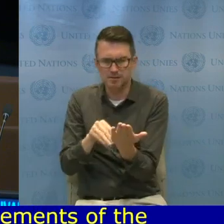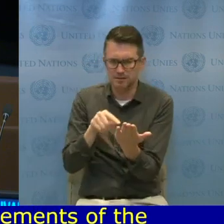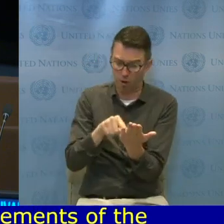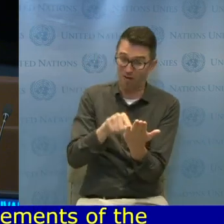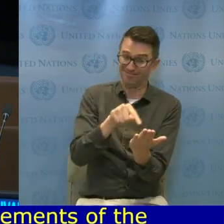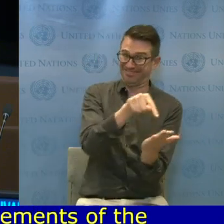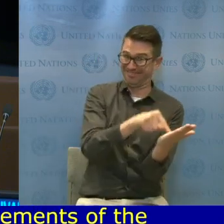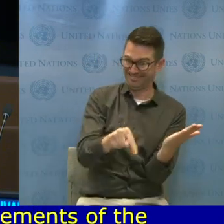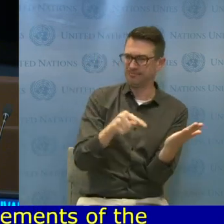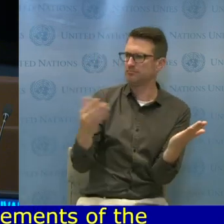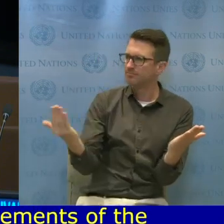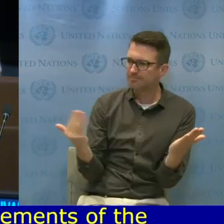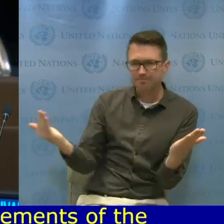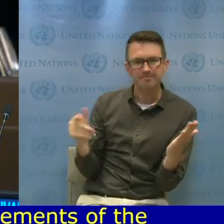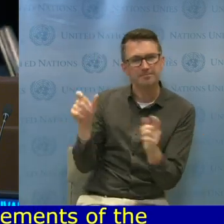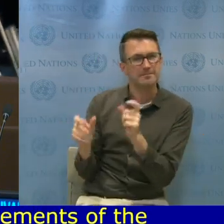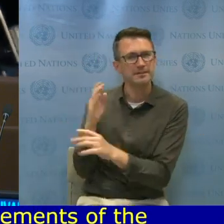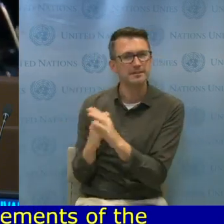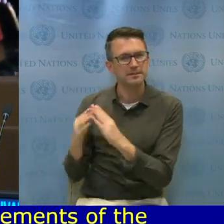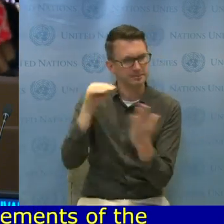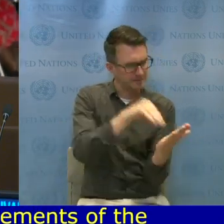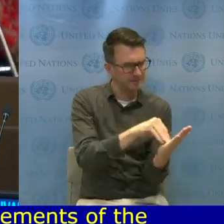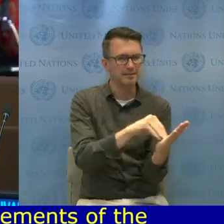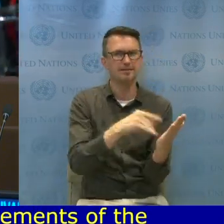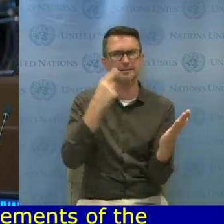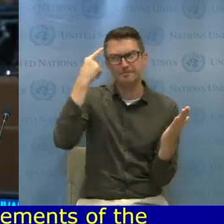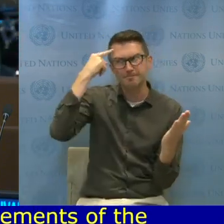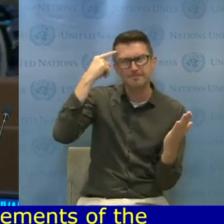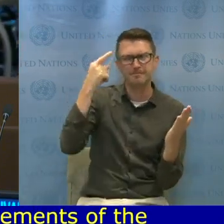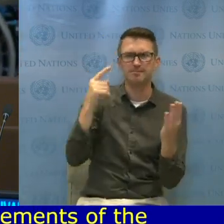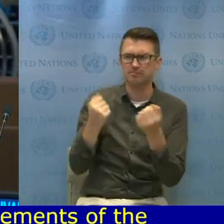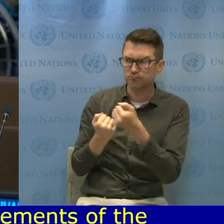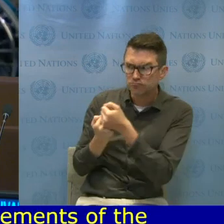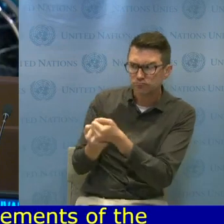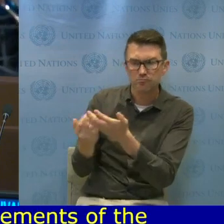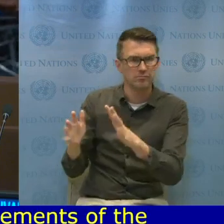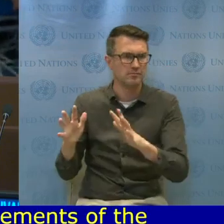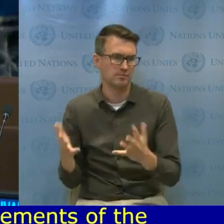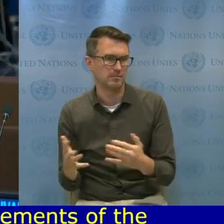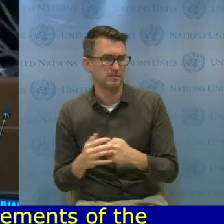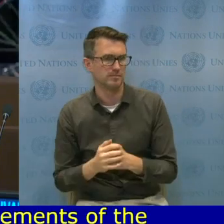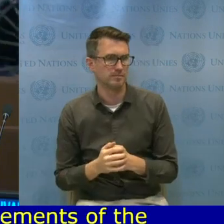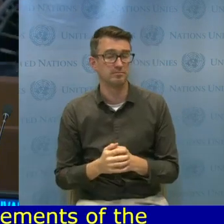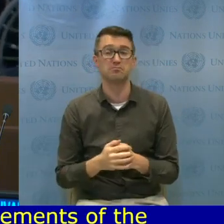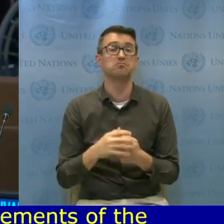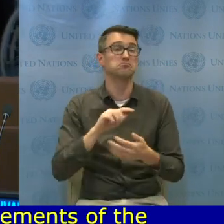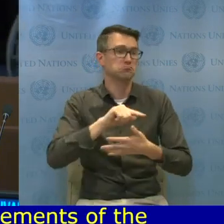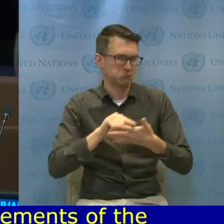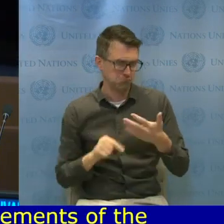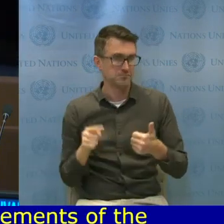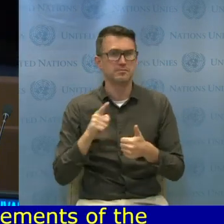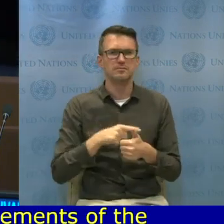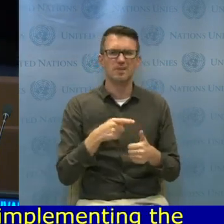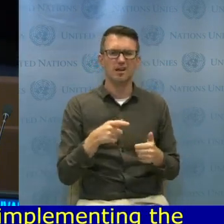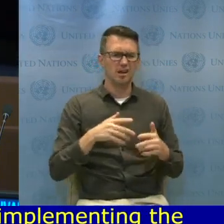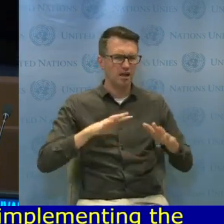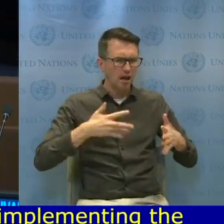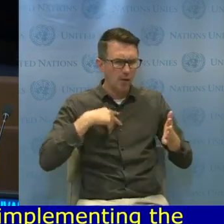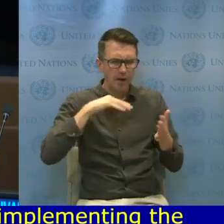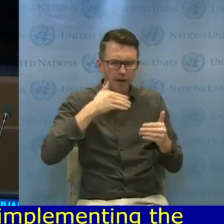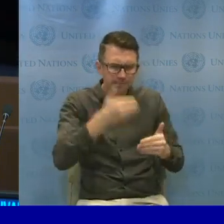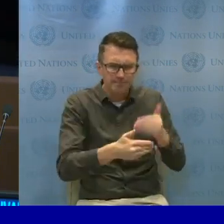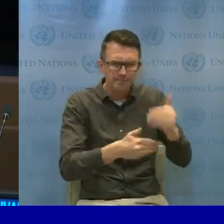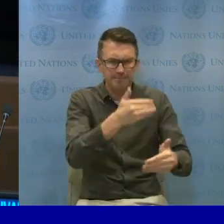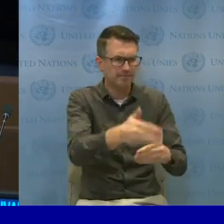strategy. Firstly, with regard to planning and management of the strategy, the participation of persons with disabilities